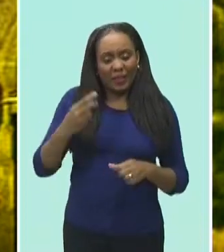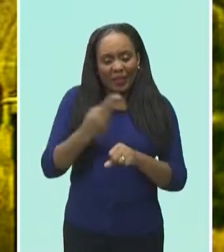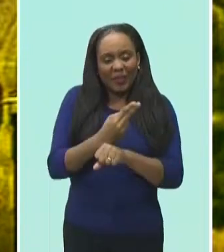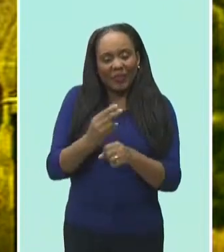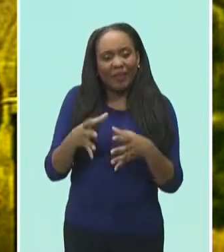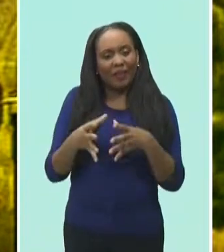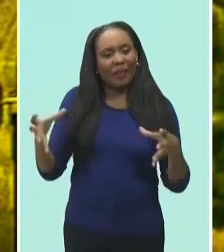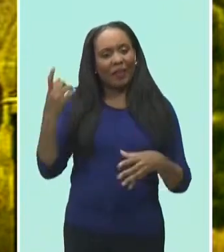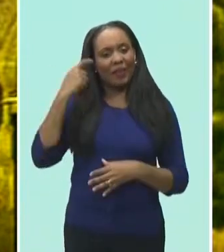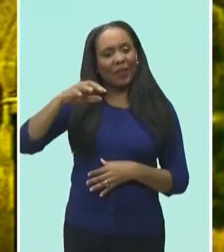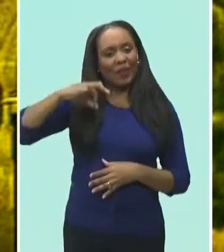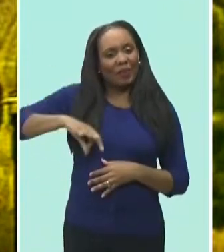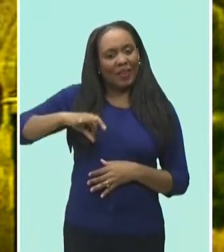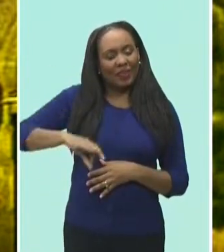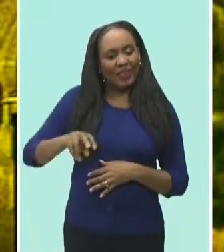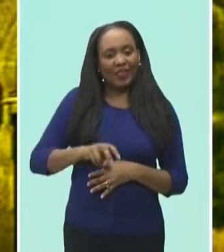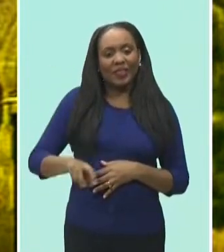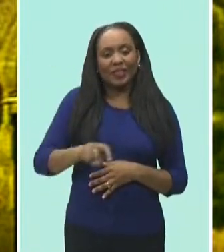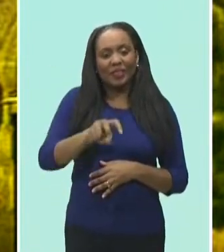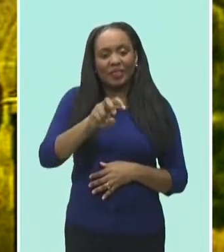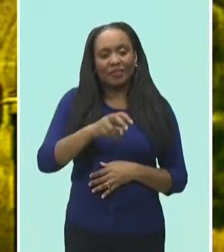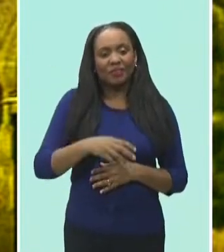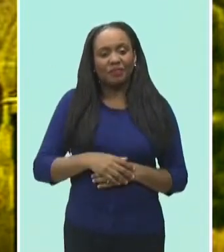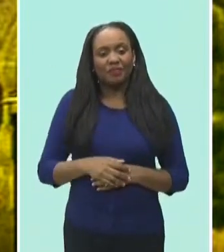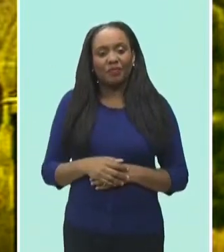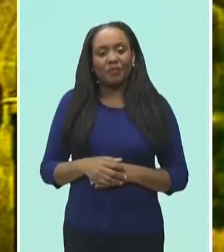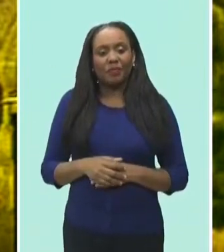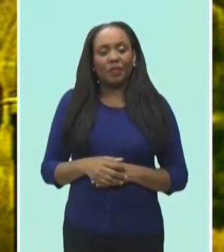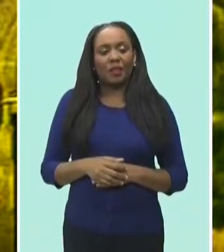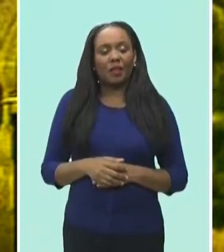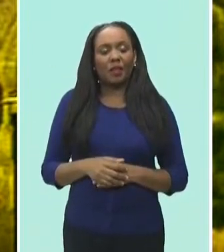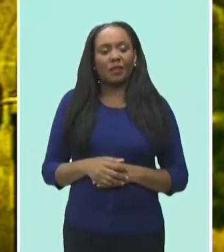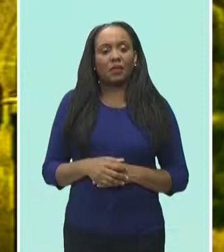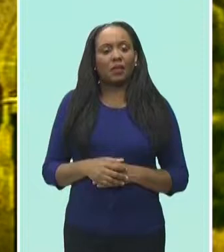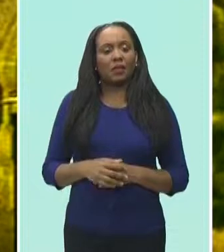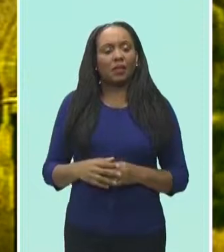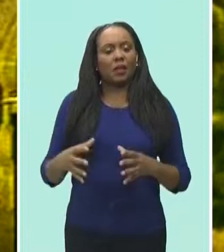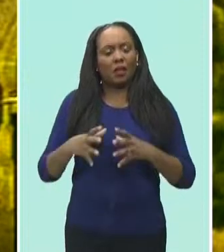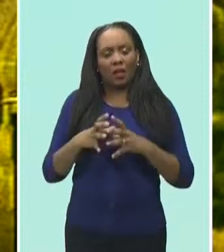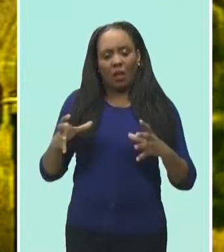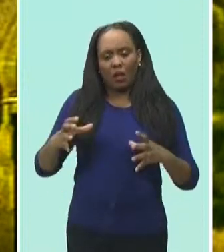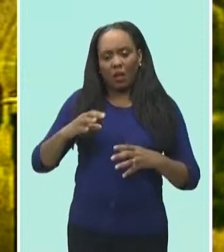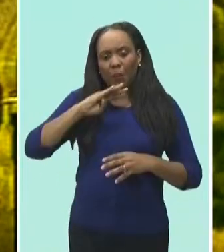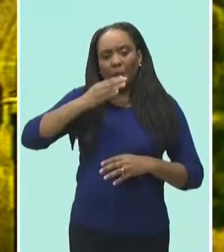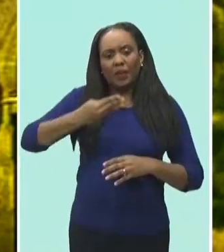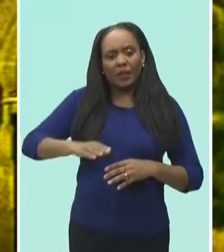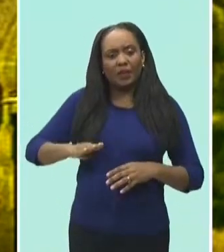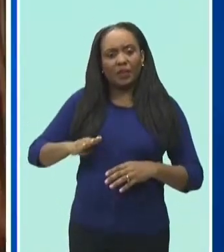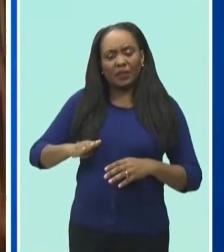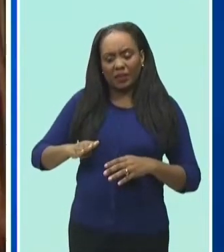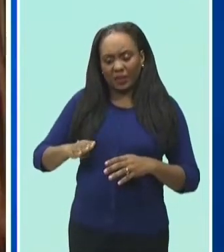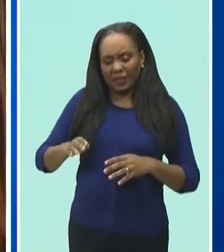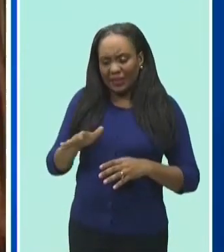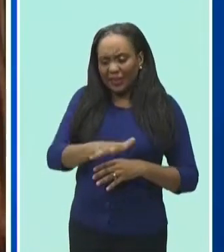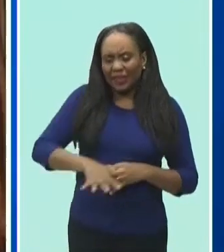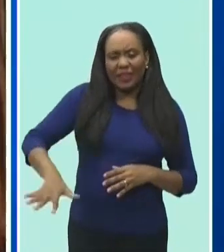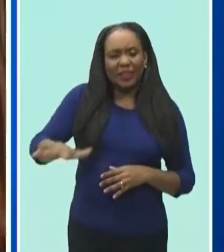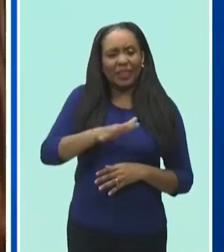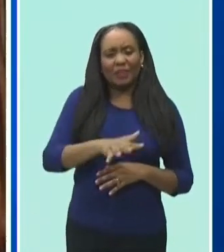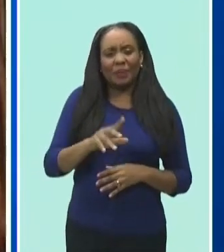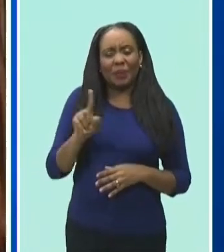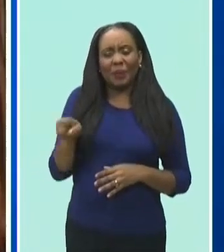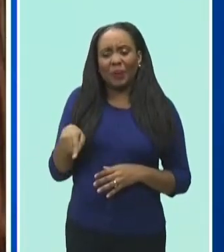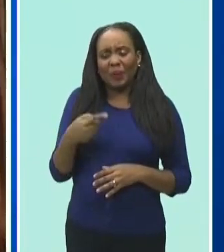most attractive beachfront locations, is populated by abandoned structures and boats. So if one wishes